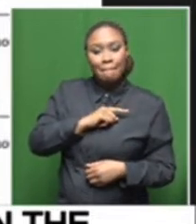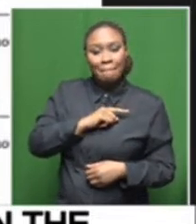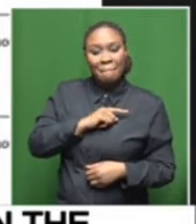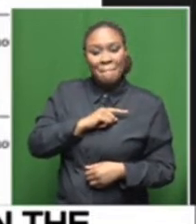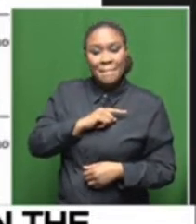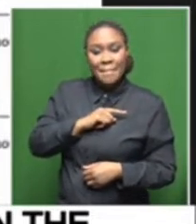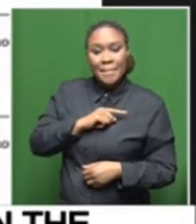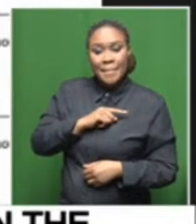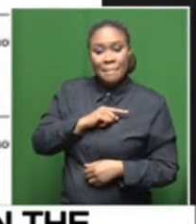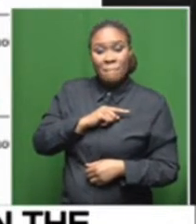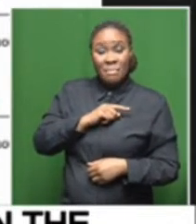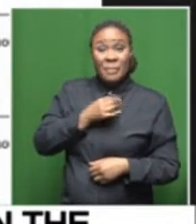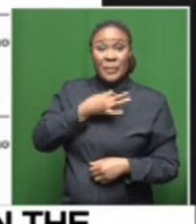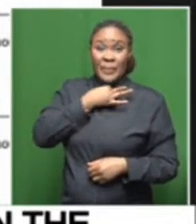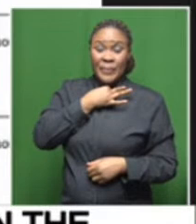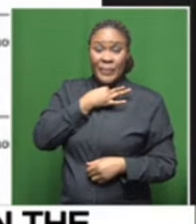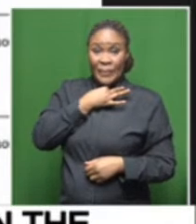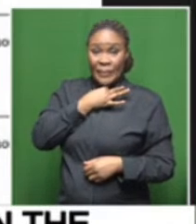a risk